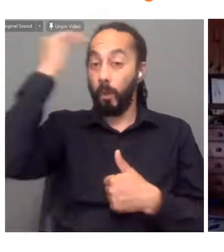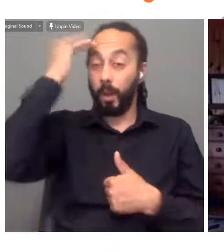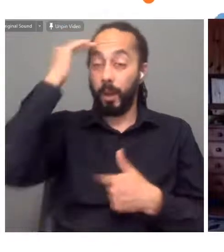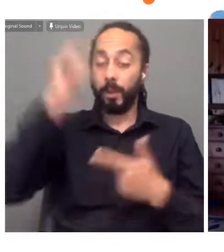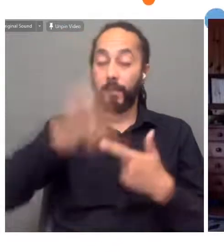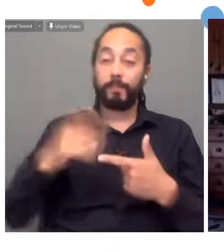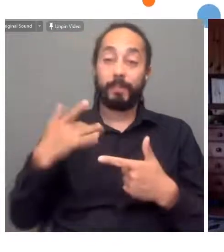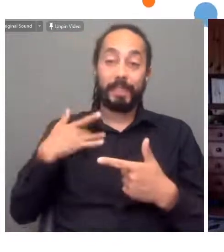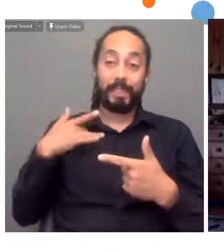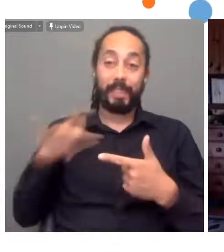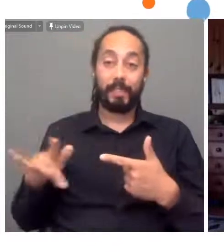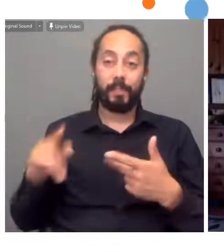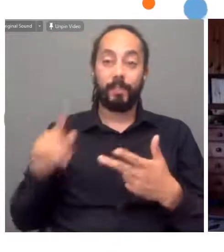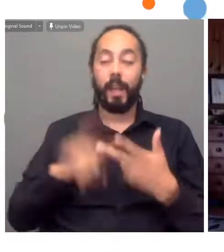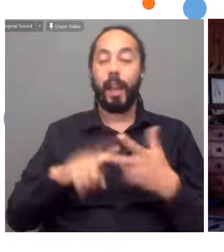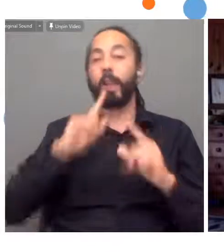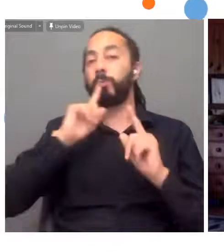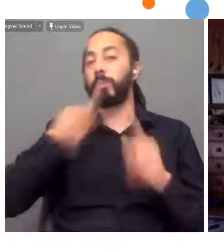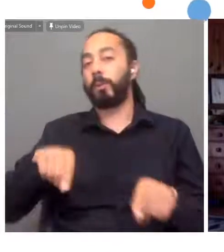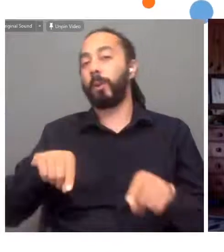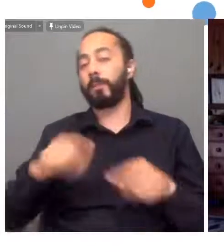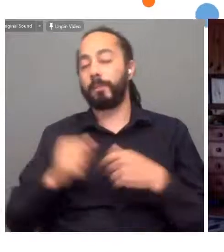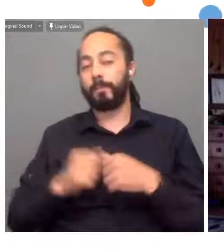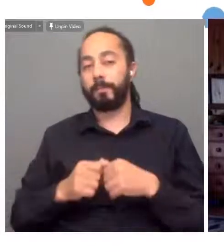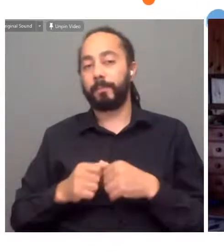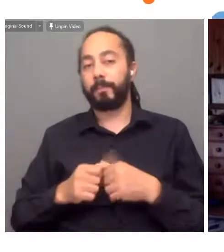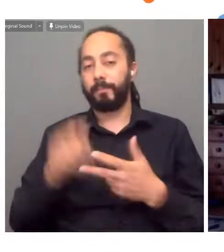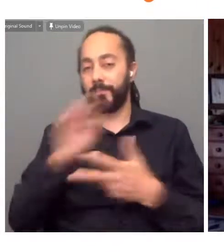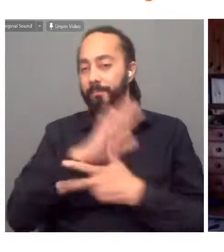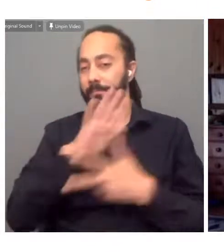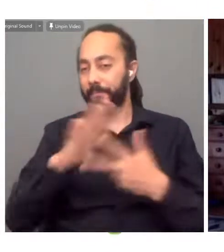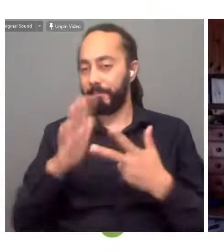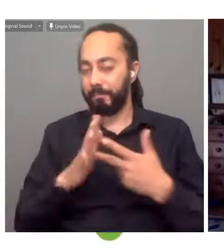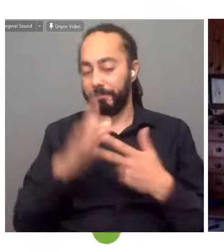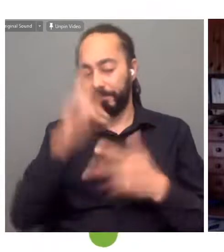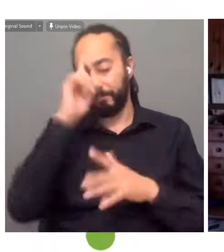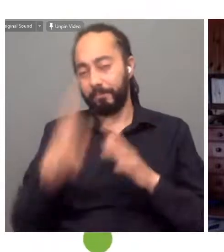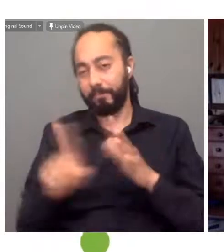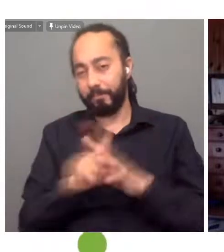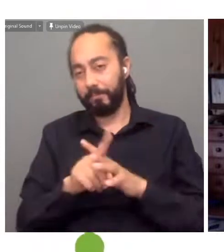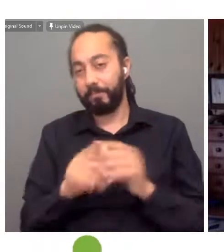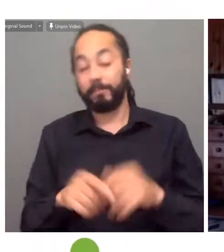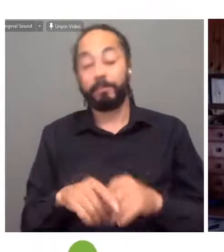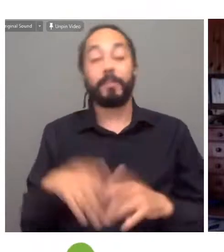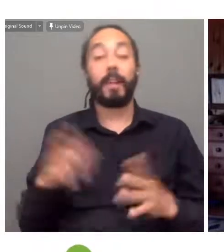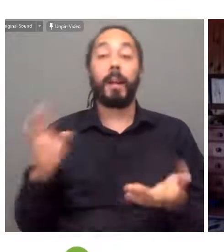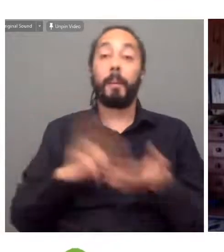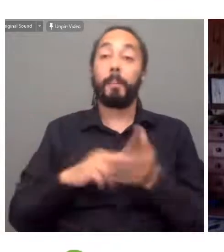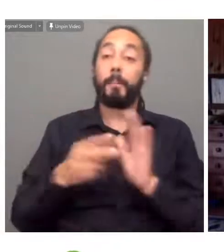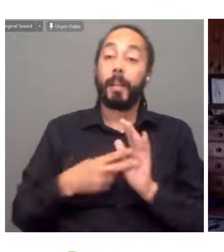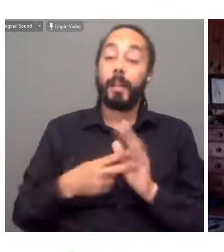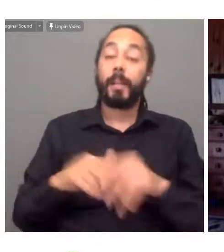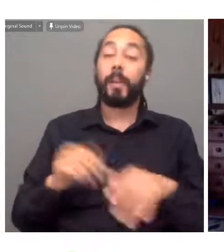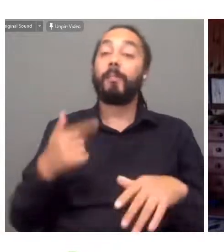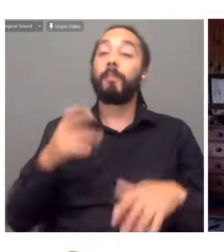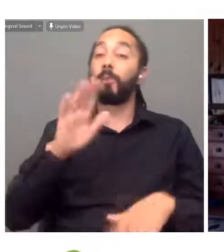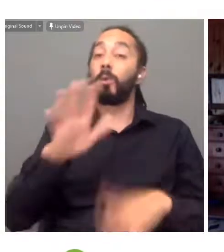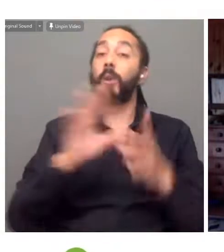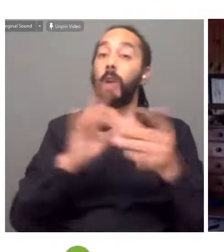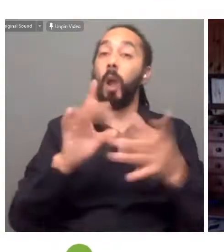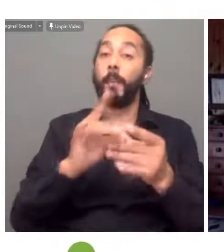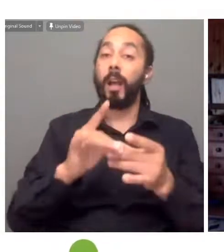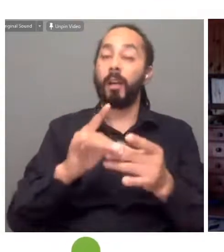let me just explain. Clearly, from your comments, you are well aware of the issues we face as a